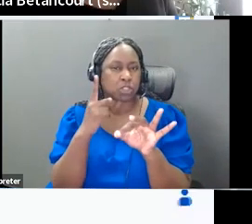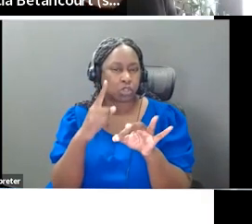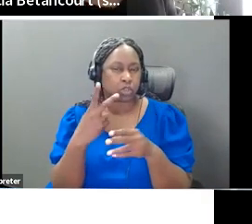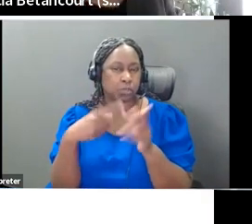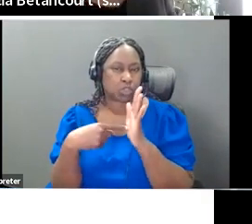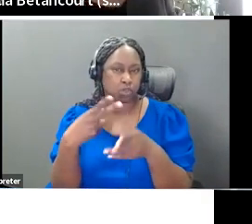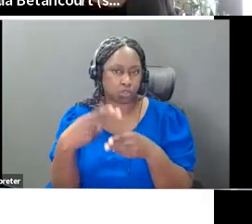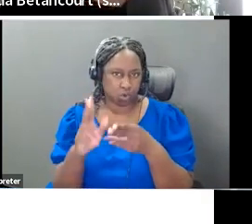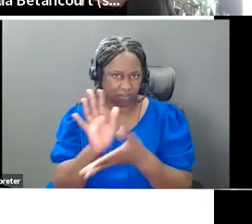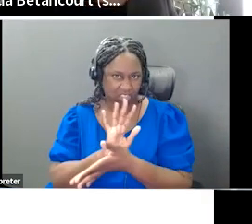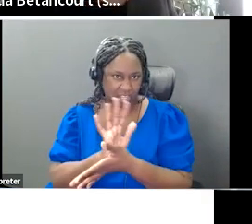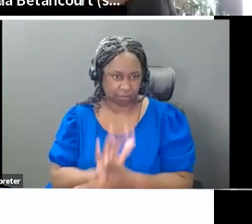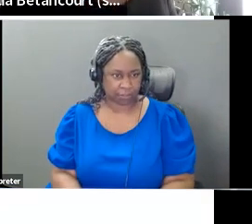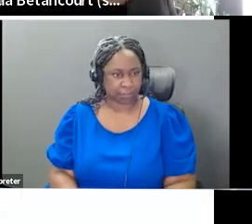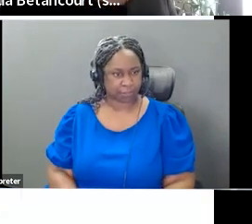video,